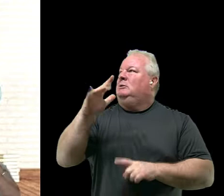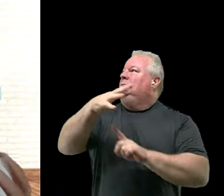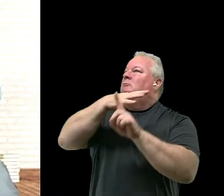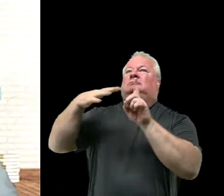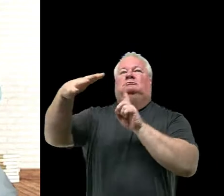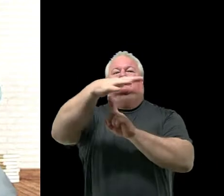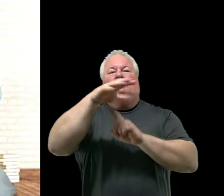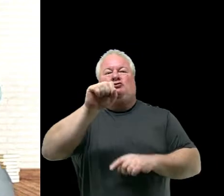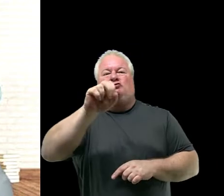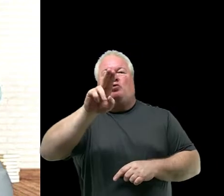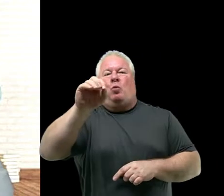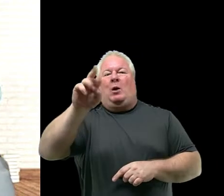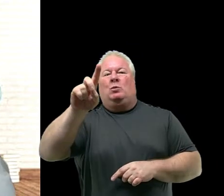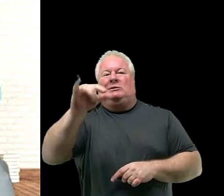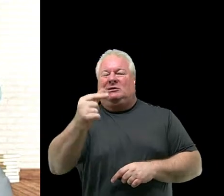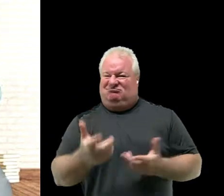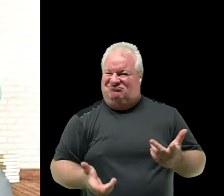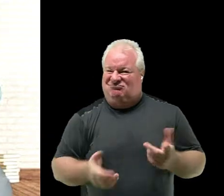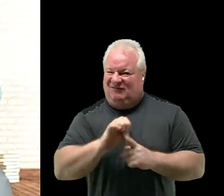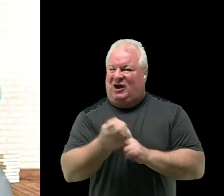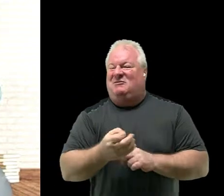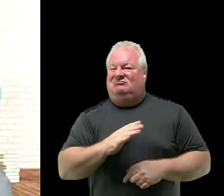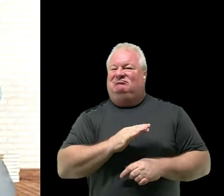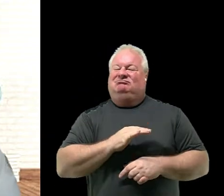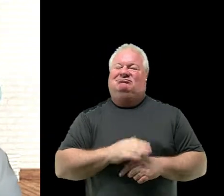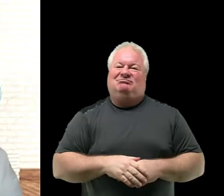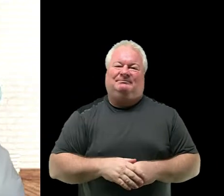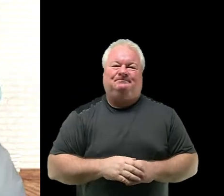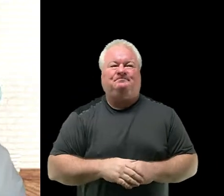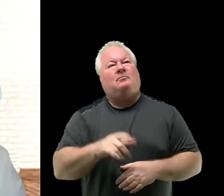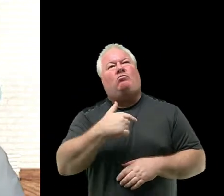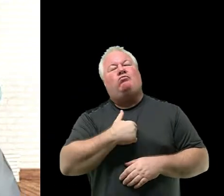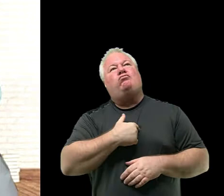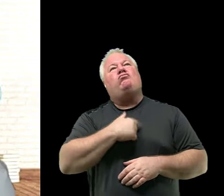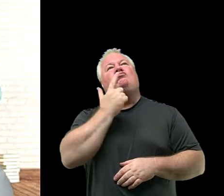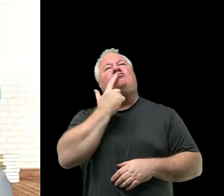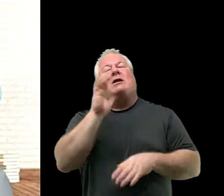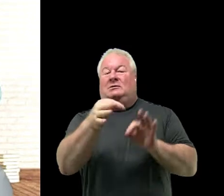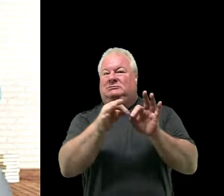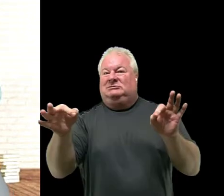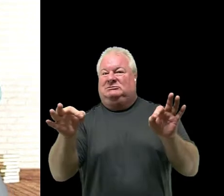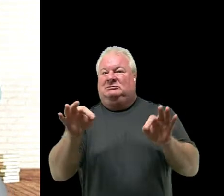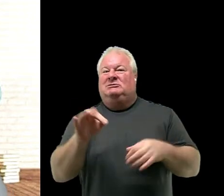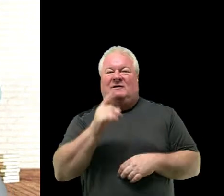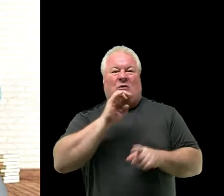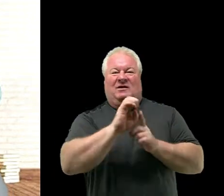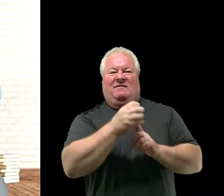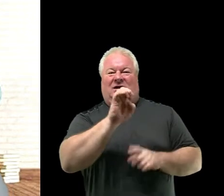your surrounding. Environment. I'm going to use environment